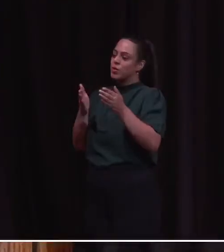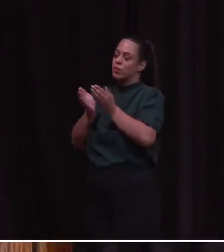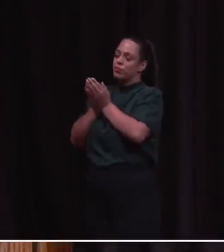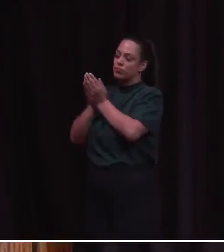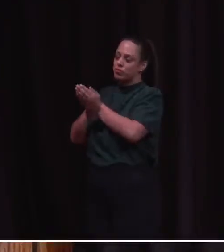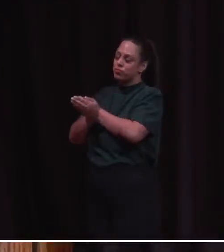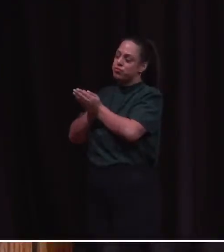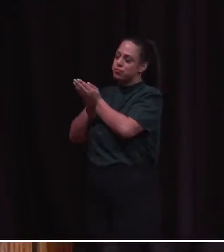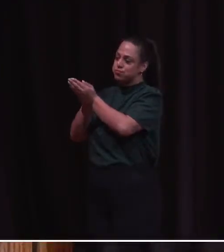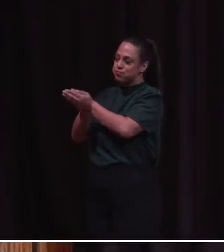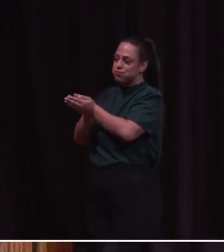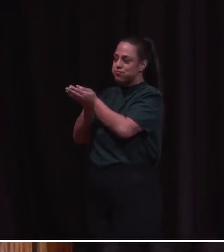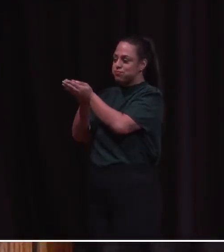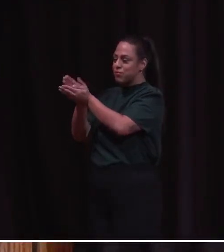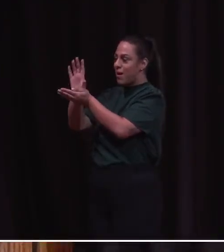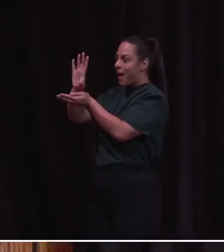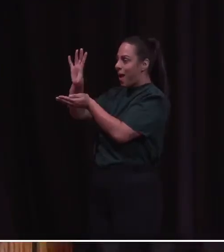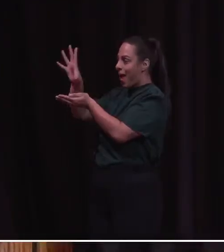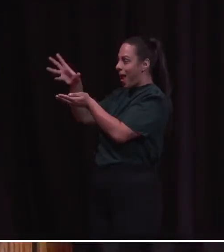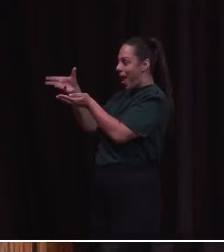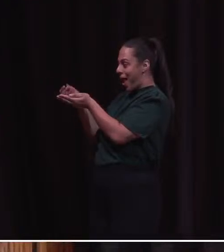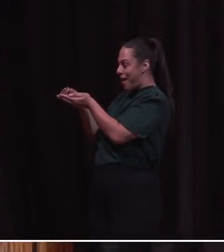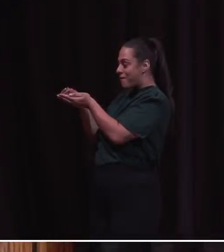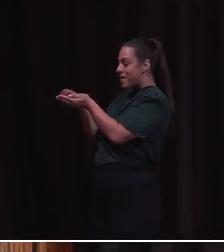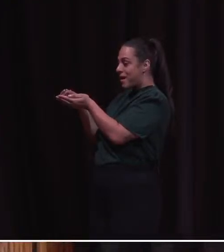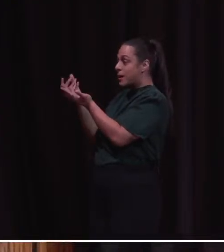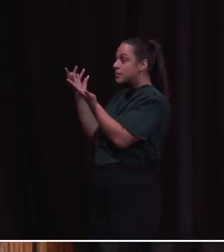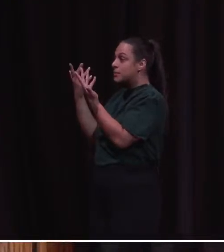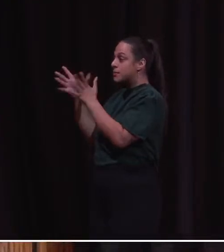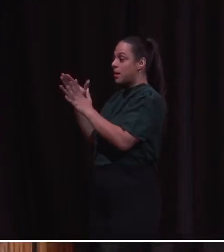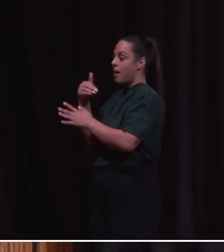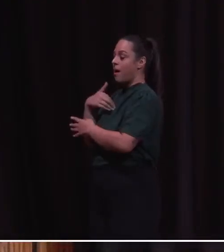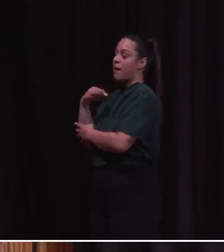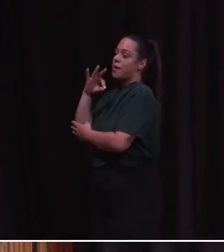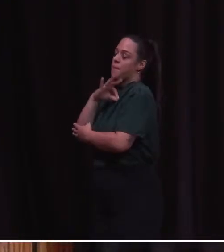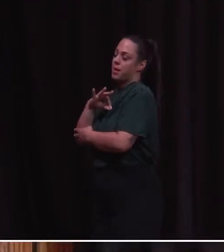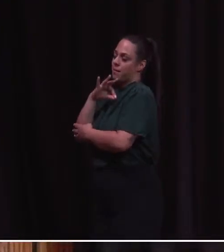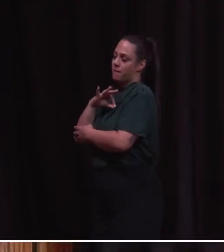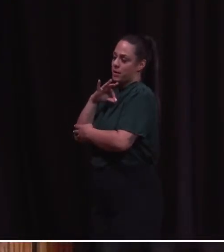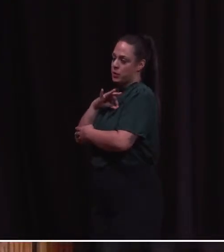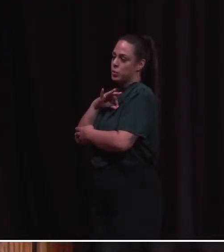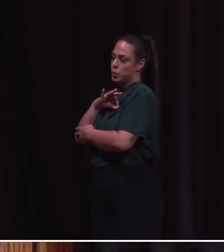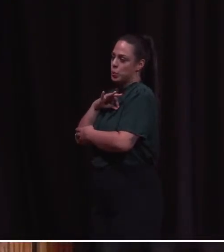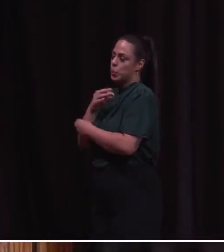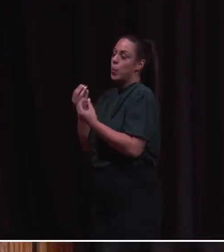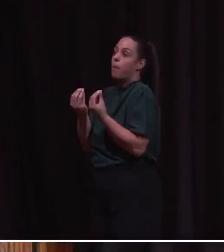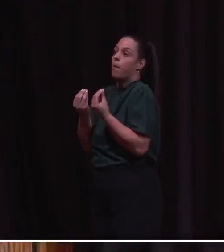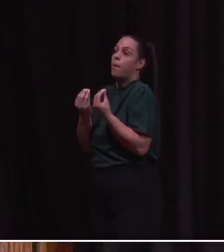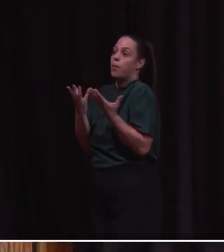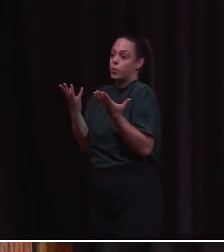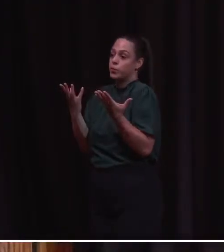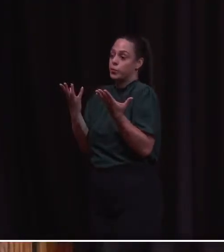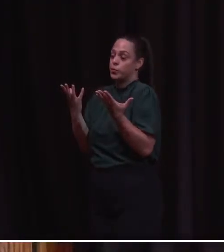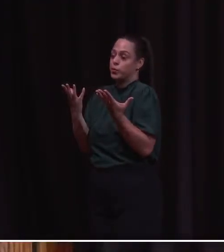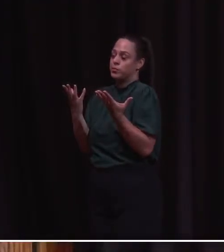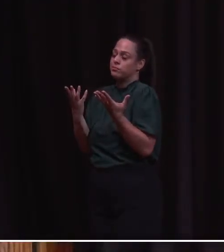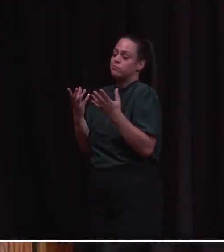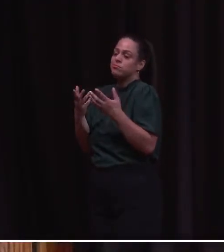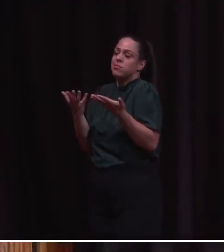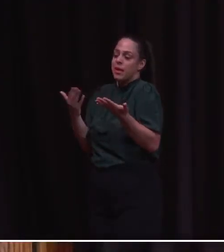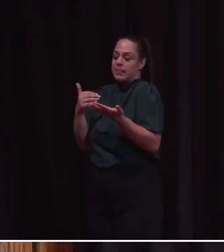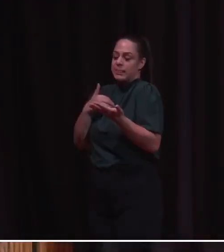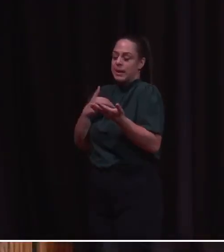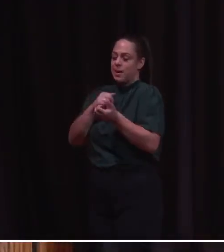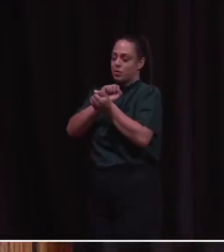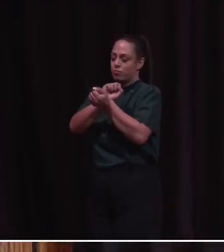the largesse that African enslavement had enabled. Most importantly, by the